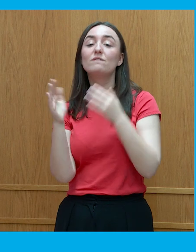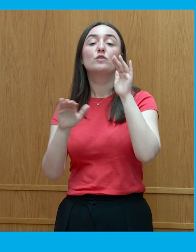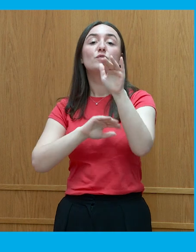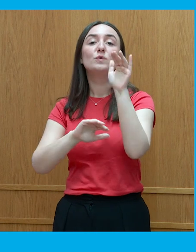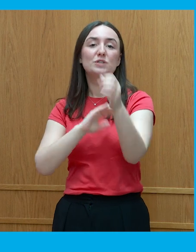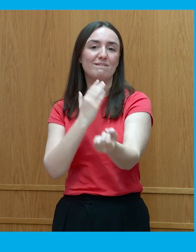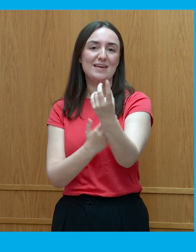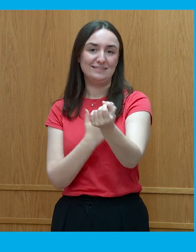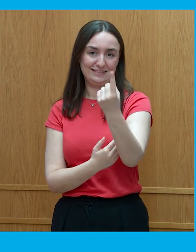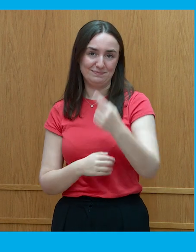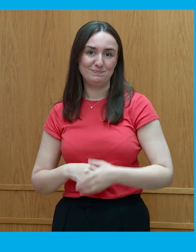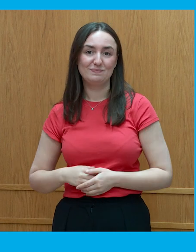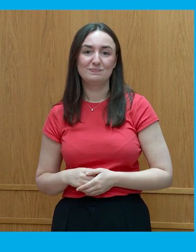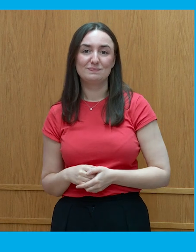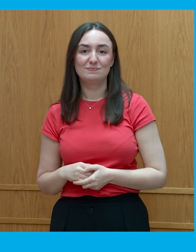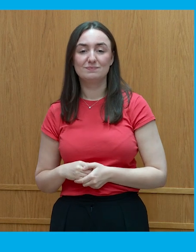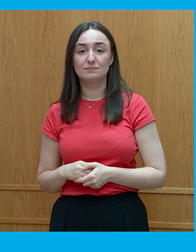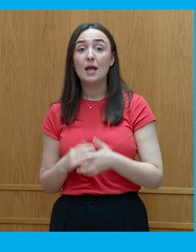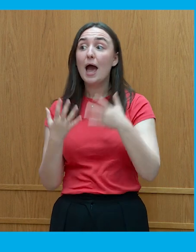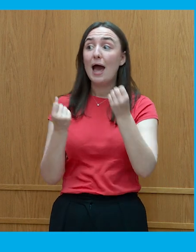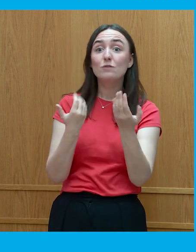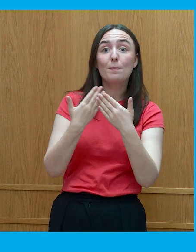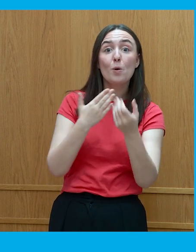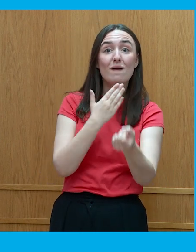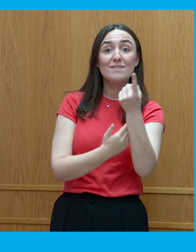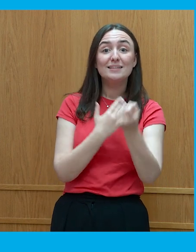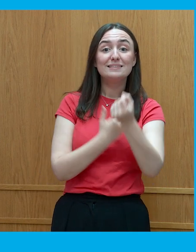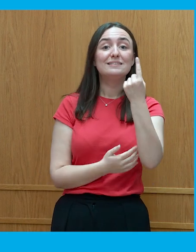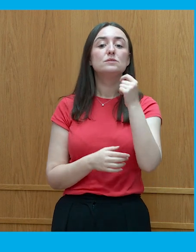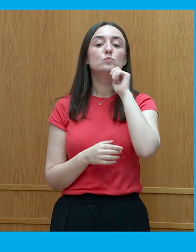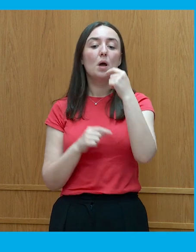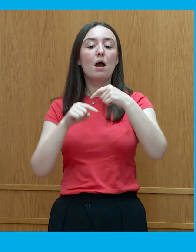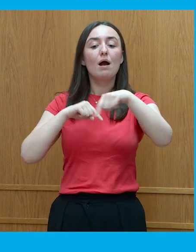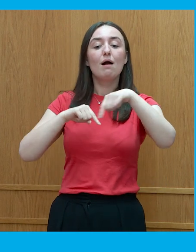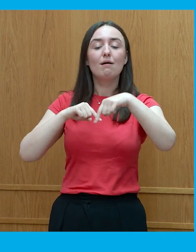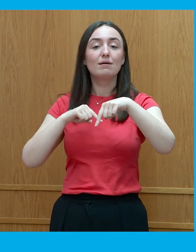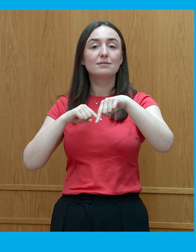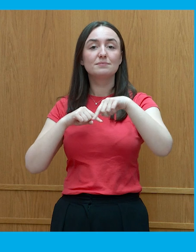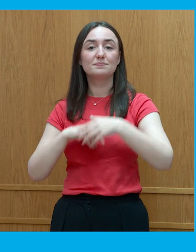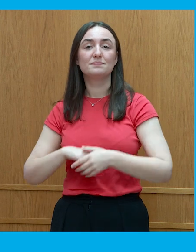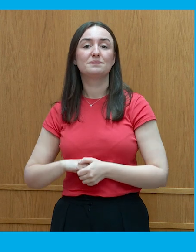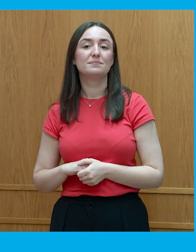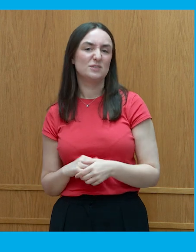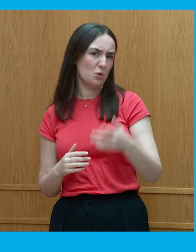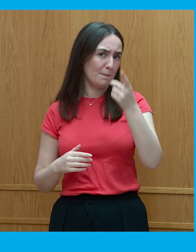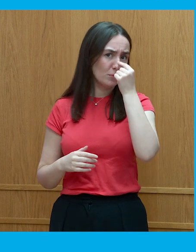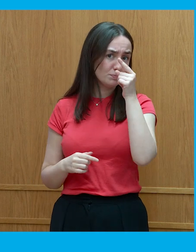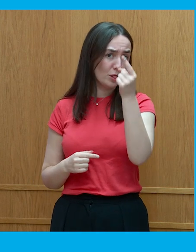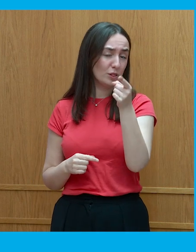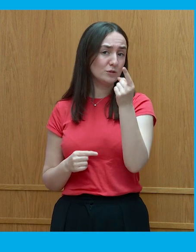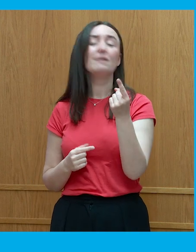future years. There are other events we are running and for the rest of the week that you might be interested in.